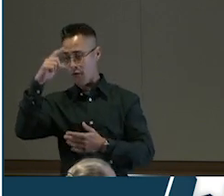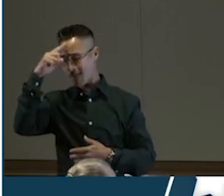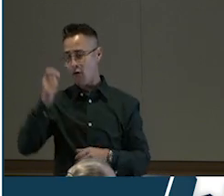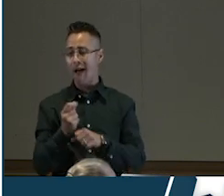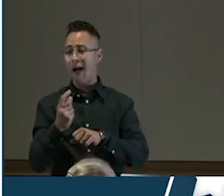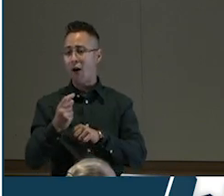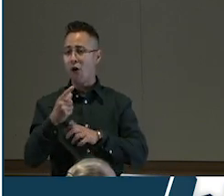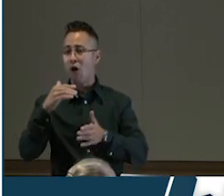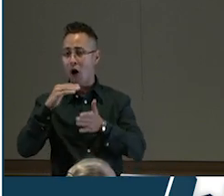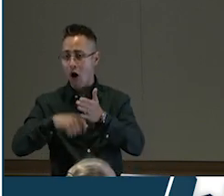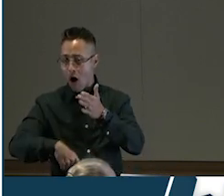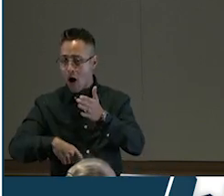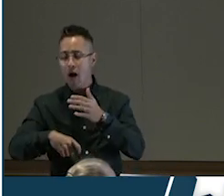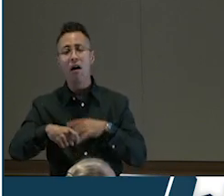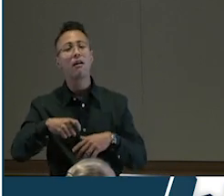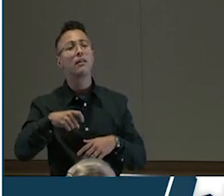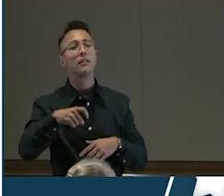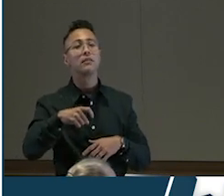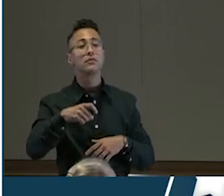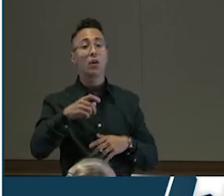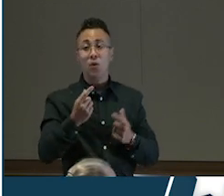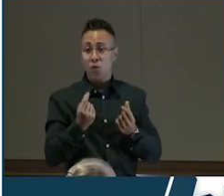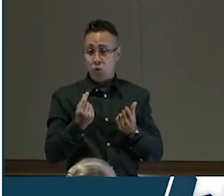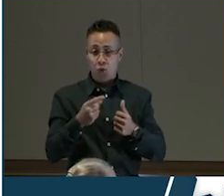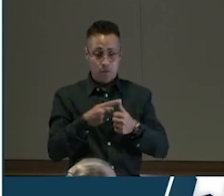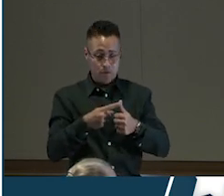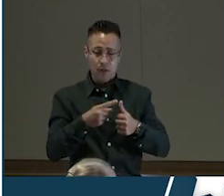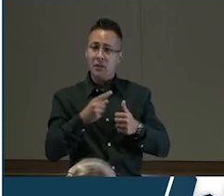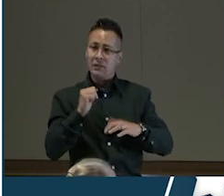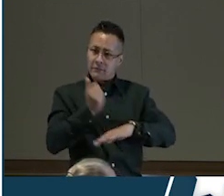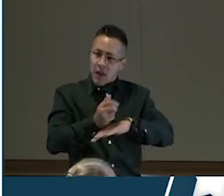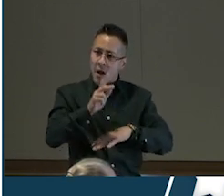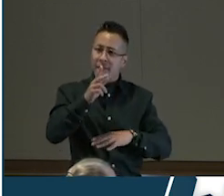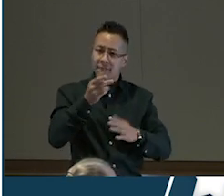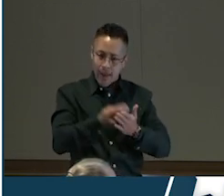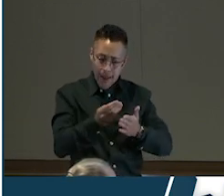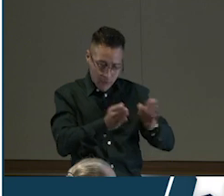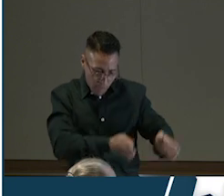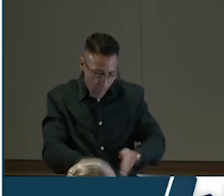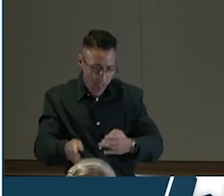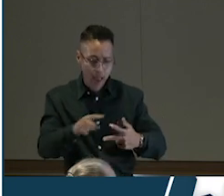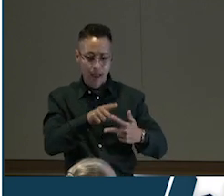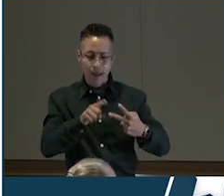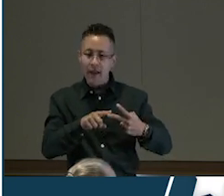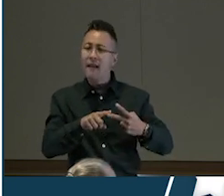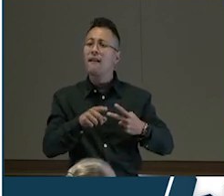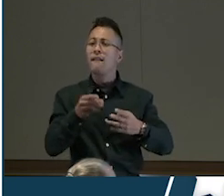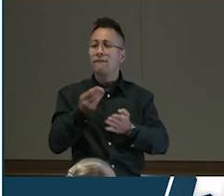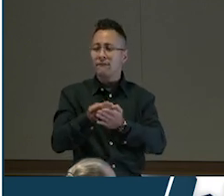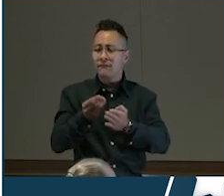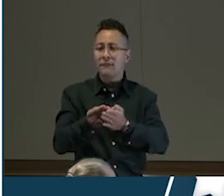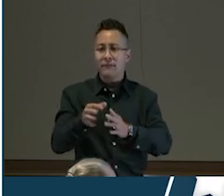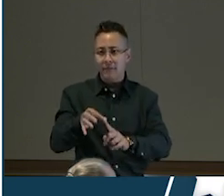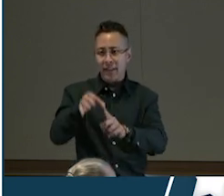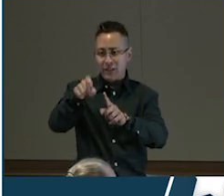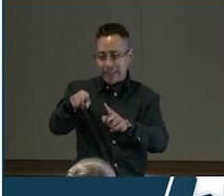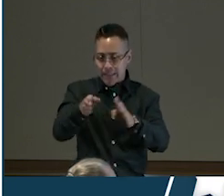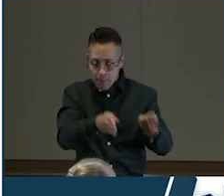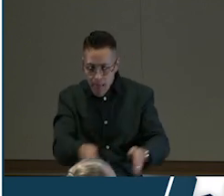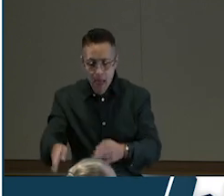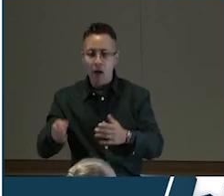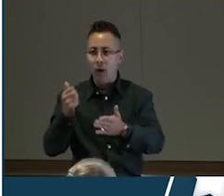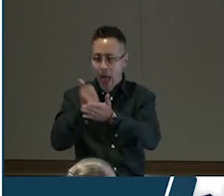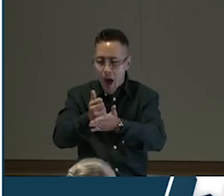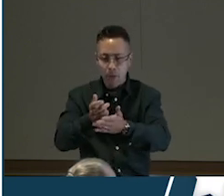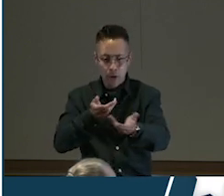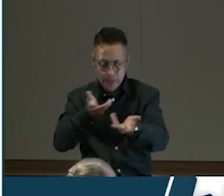And with that, we're going to build out the financial plan, build out the special needs plan, help you with all of these pieces and organizing it.